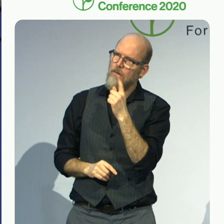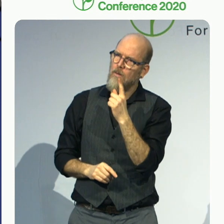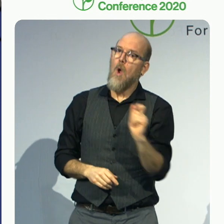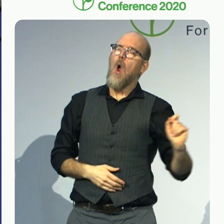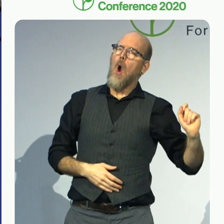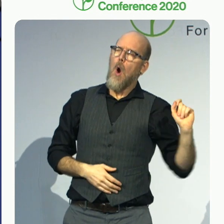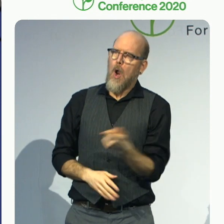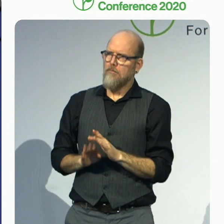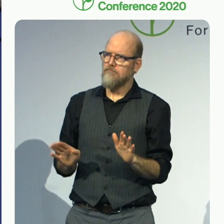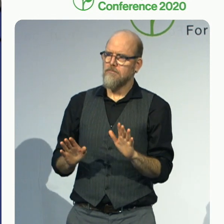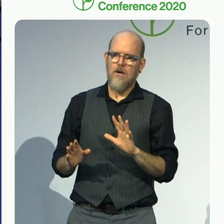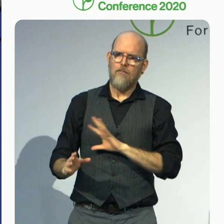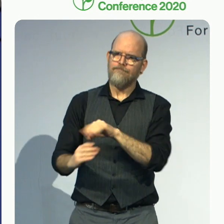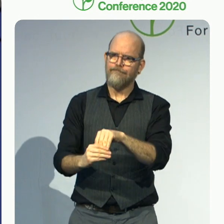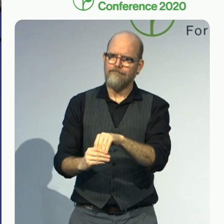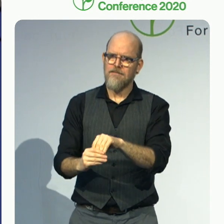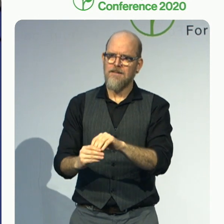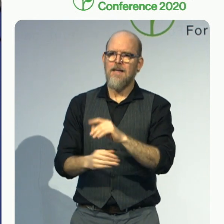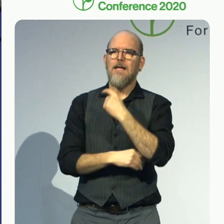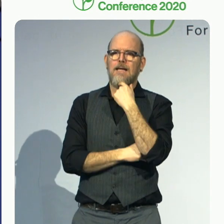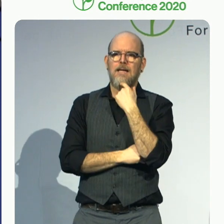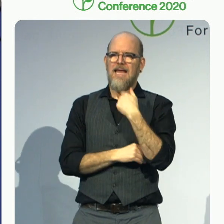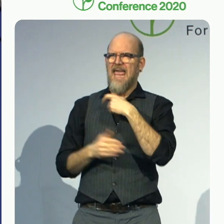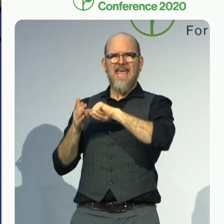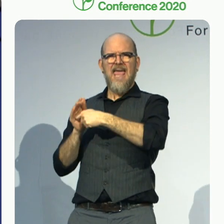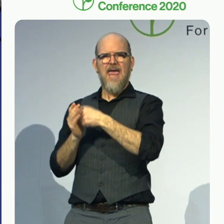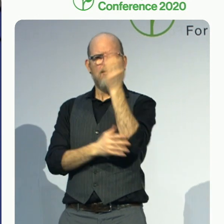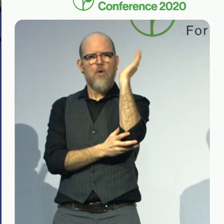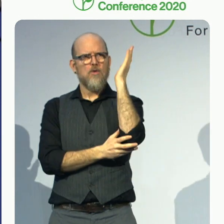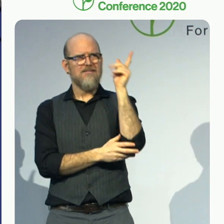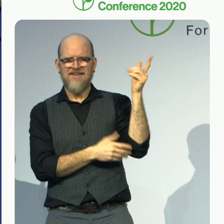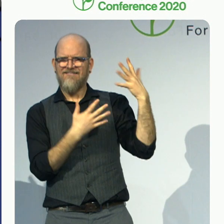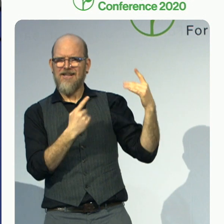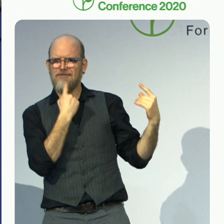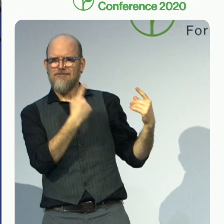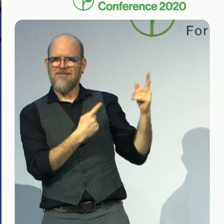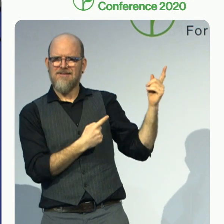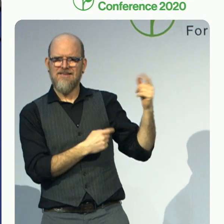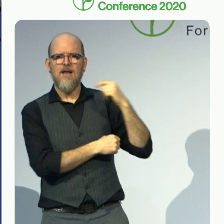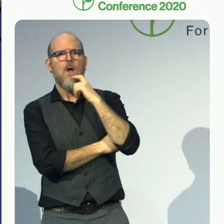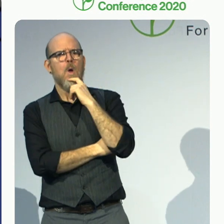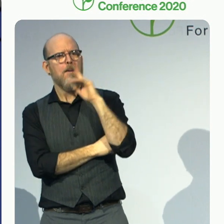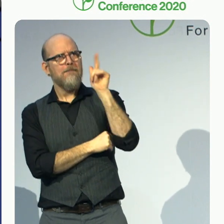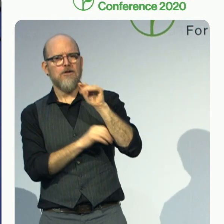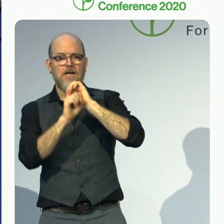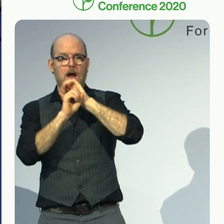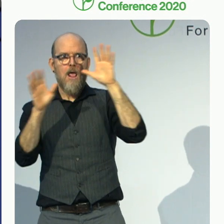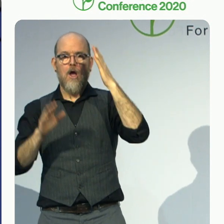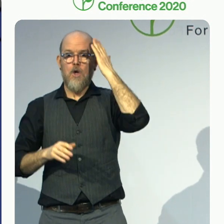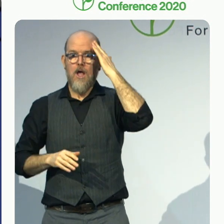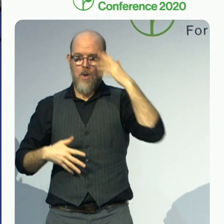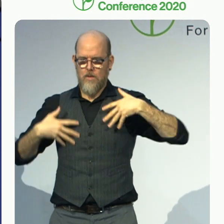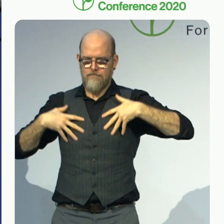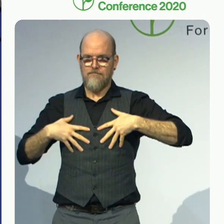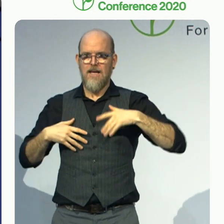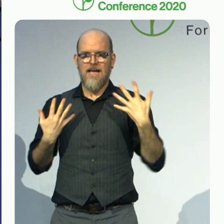speaker, and that was that we need to be clear about where we are. And I would add that we need to know how we've